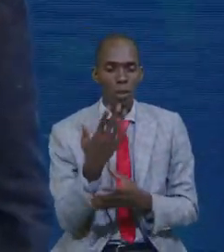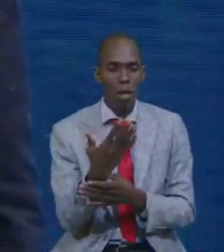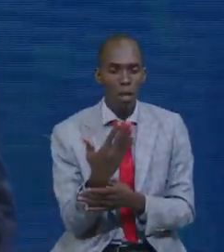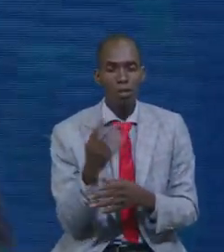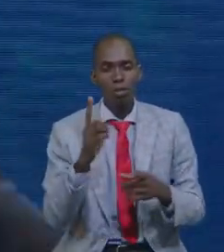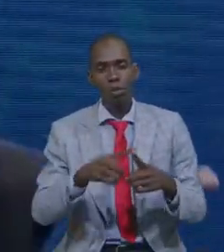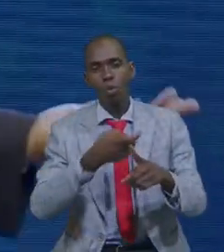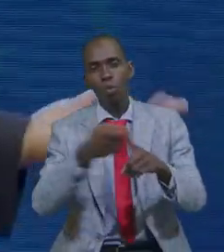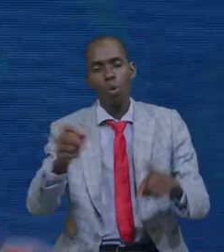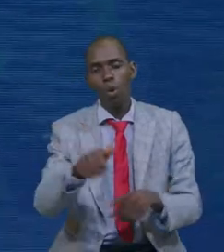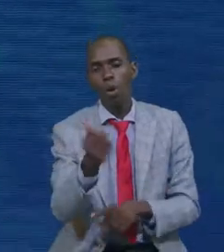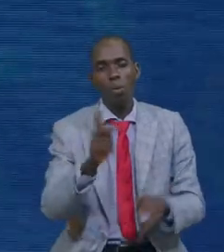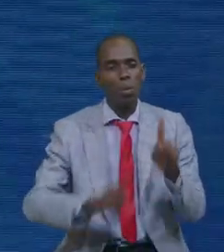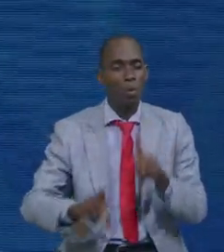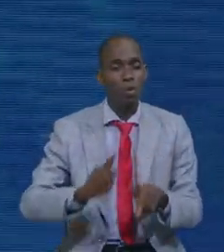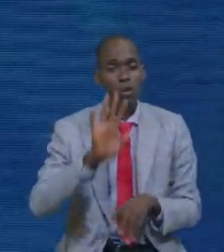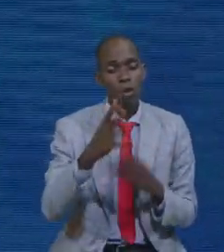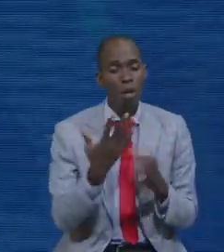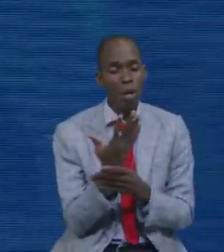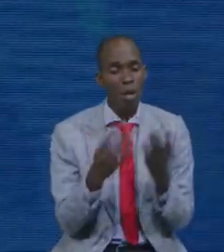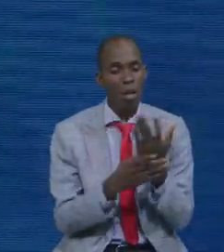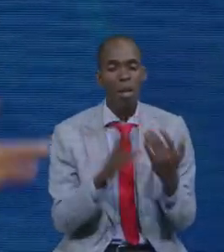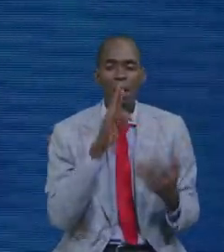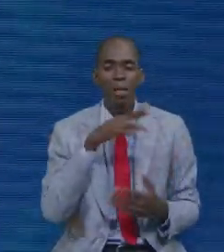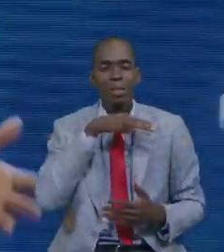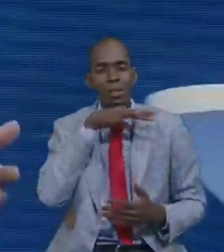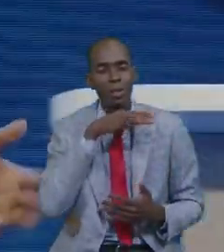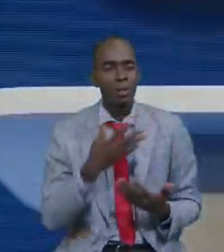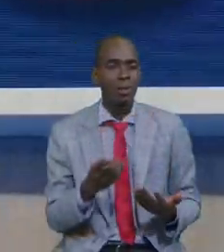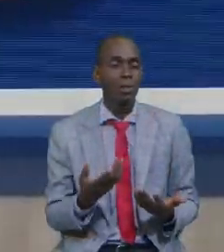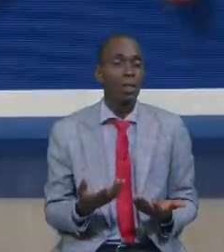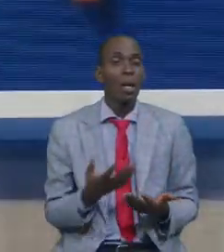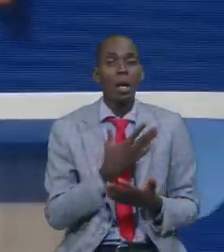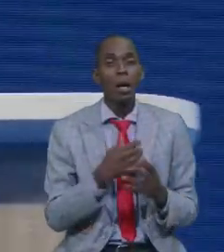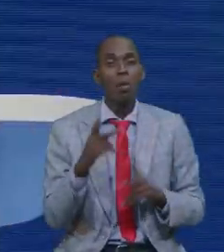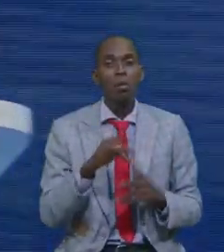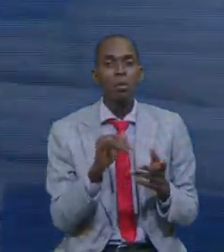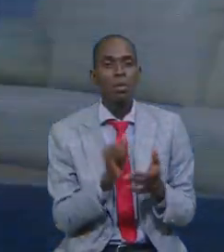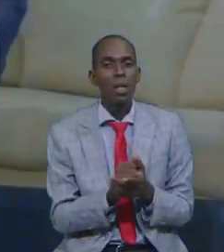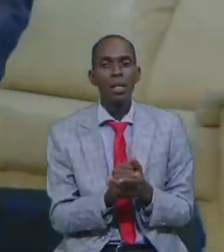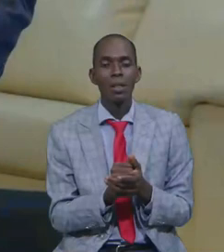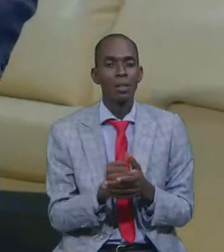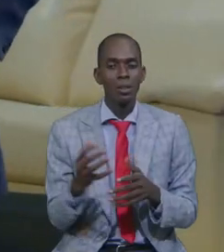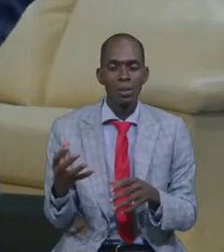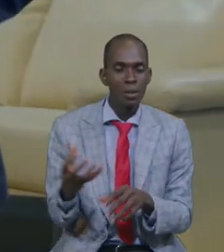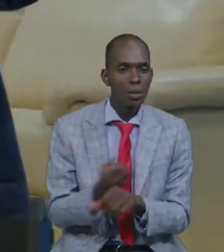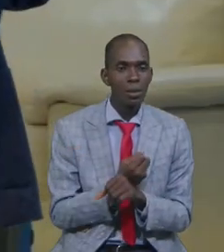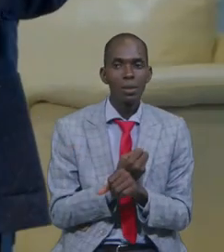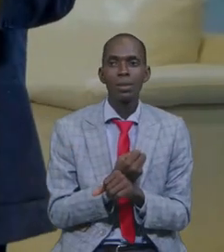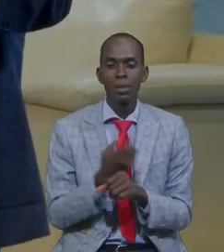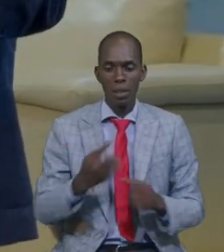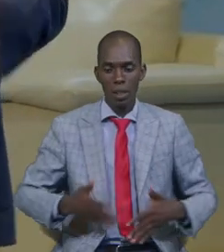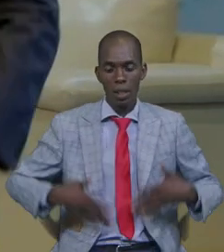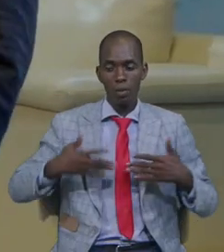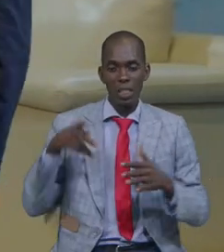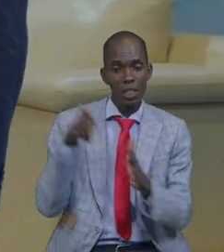other people, your hands are defiled. And those who take the lives of other people, your